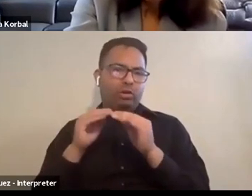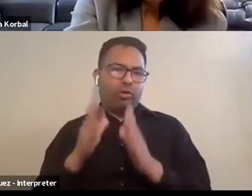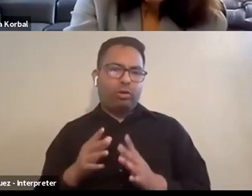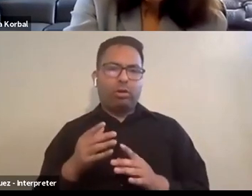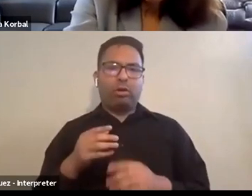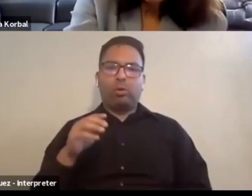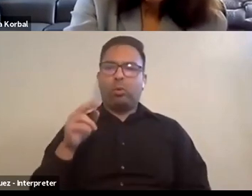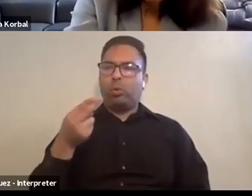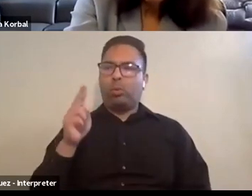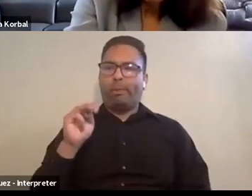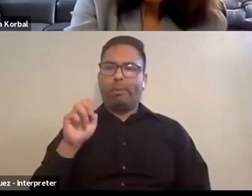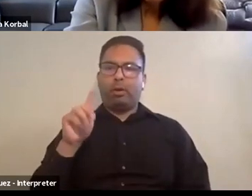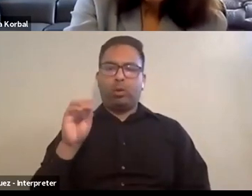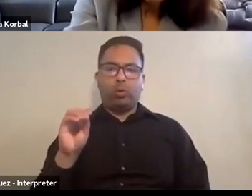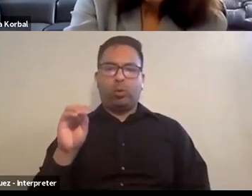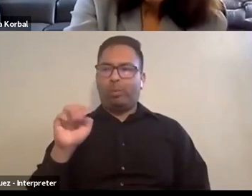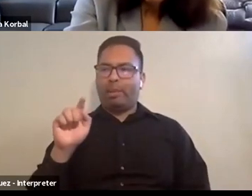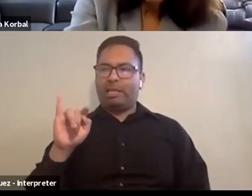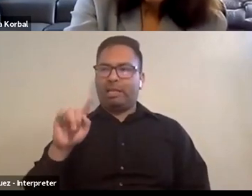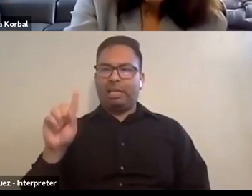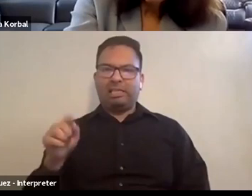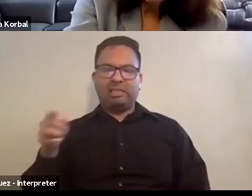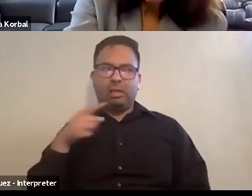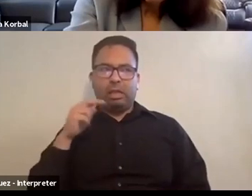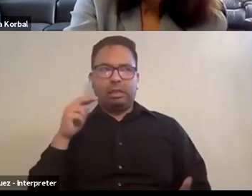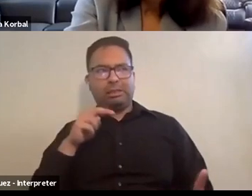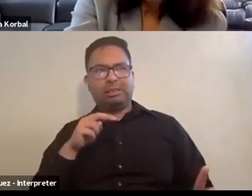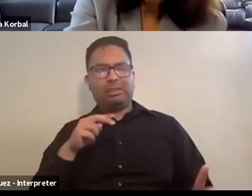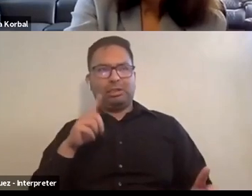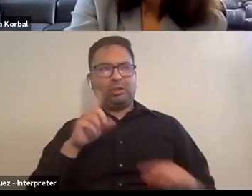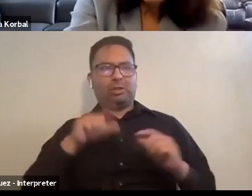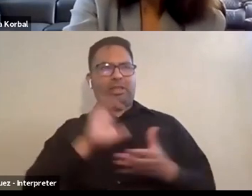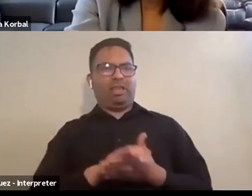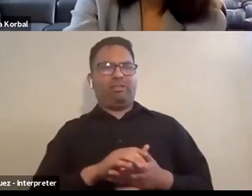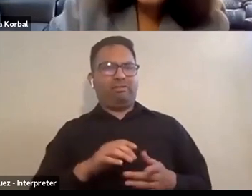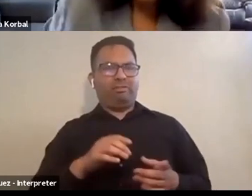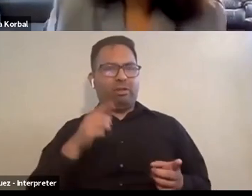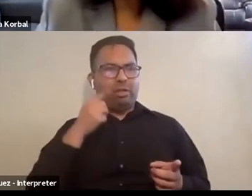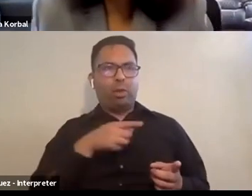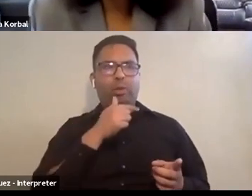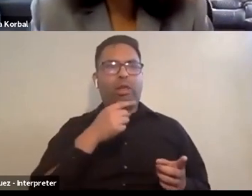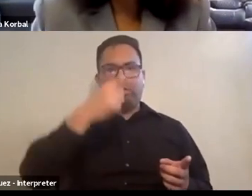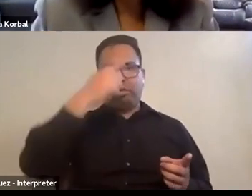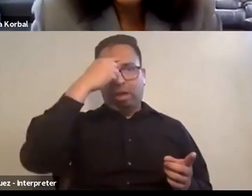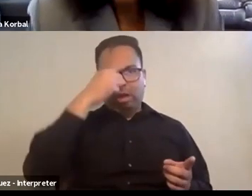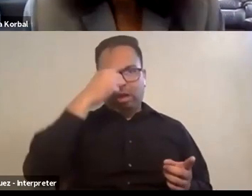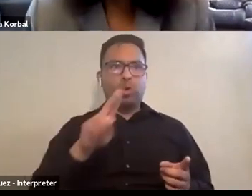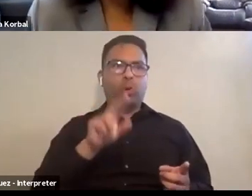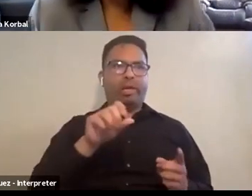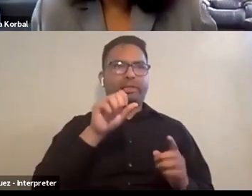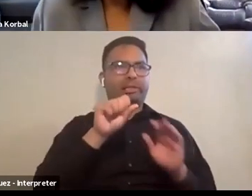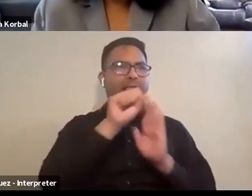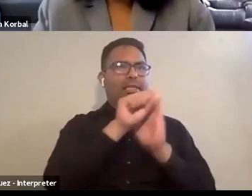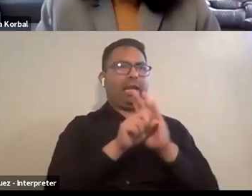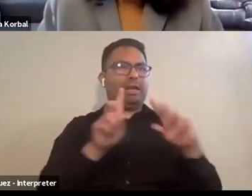they were all suspicious of El Corno because they couldn't believe that it was so well produced. They were convinced it was produced by the State Department, by the US State Department, right? So